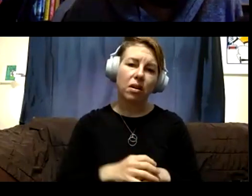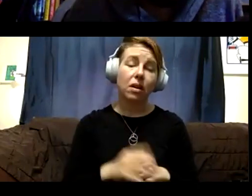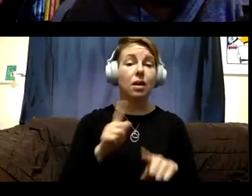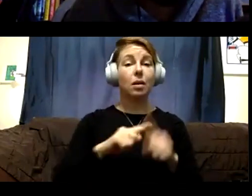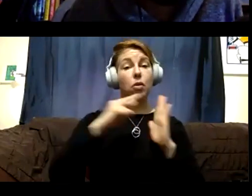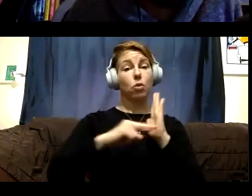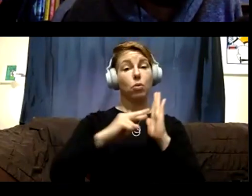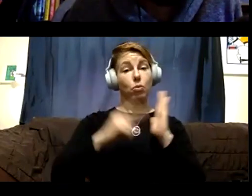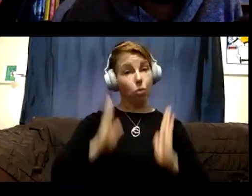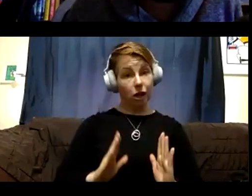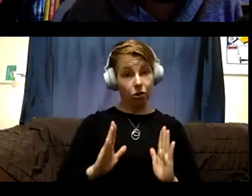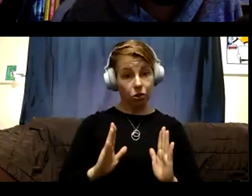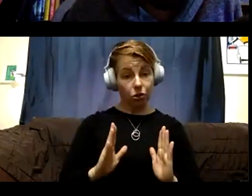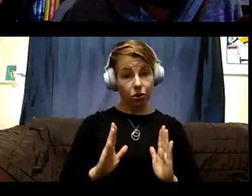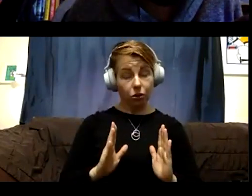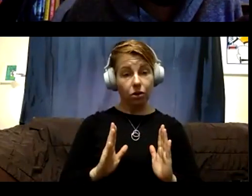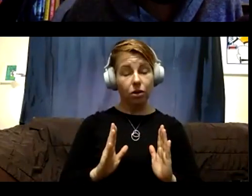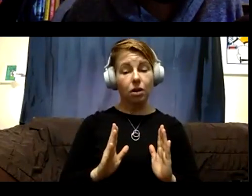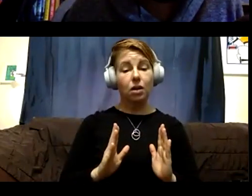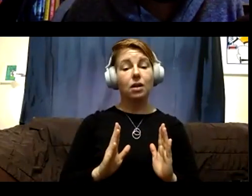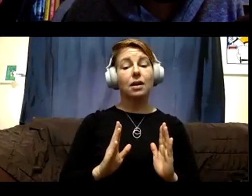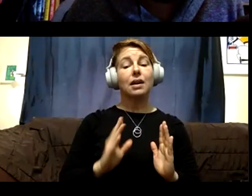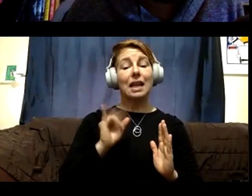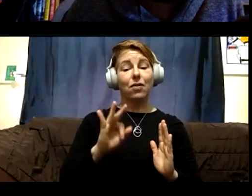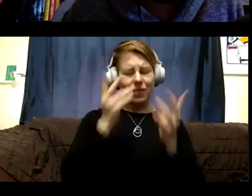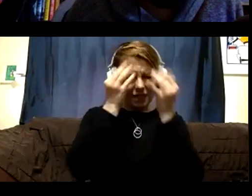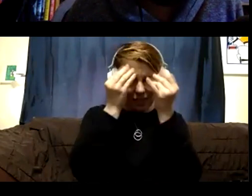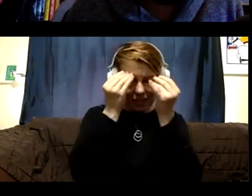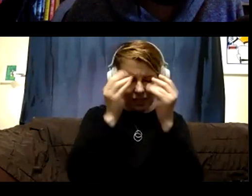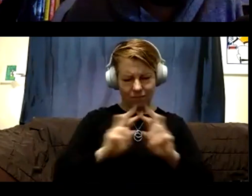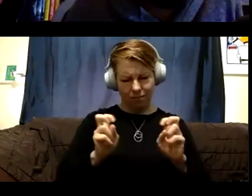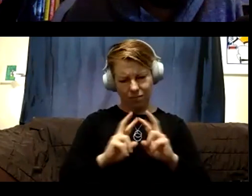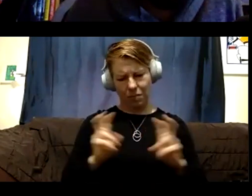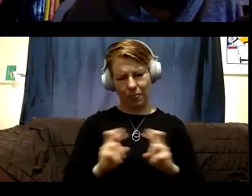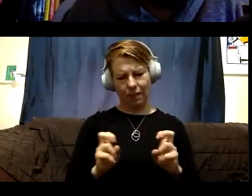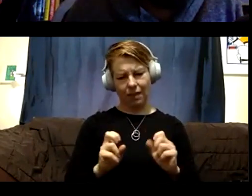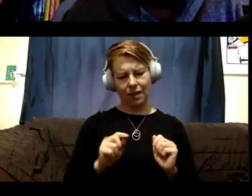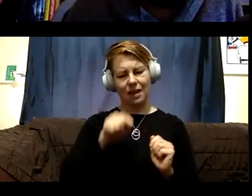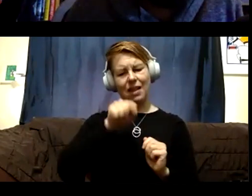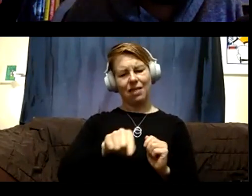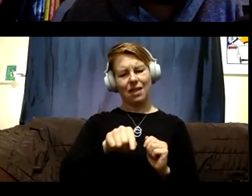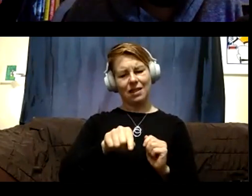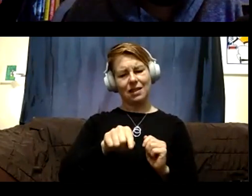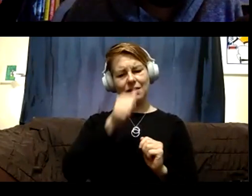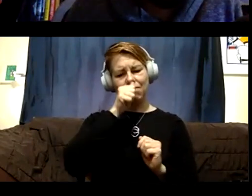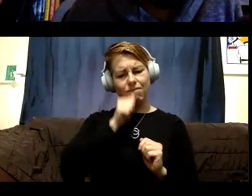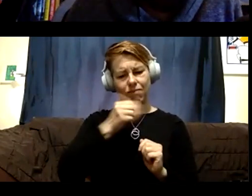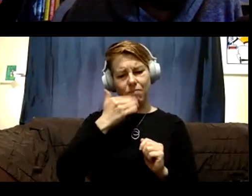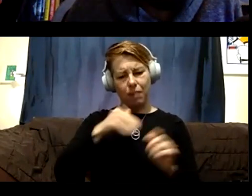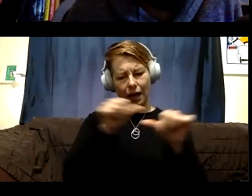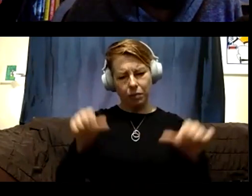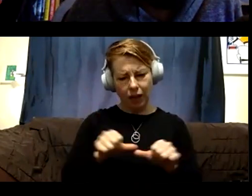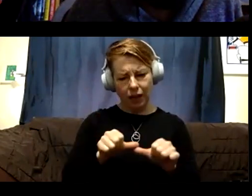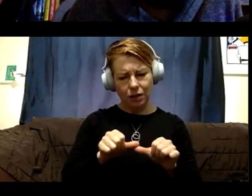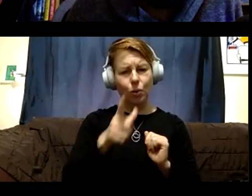confronted with the truth of these conditions, must ask, for whom is this dystopia, And for whom is this